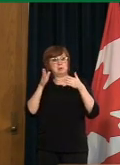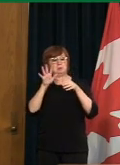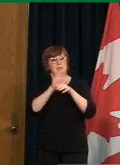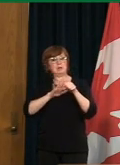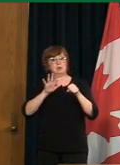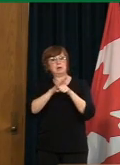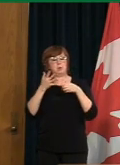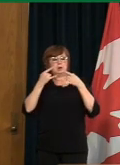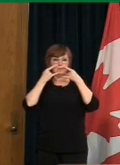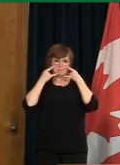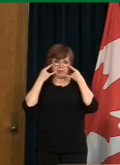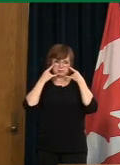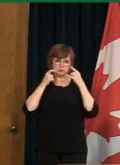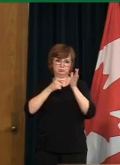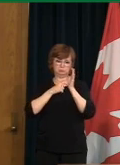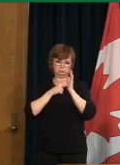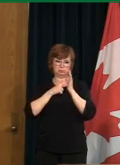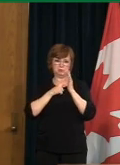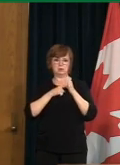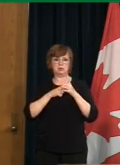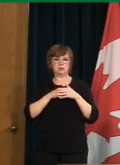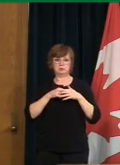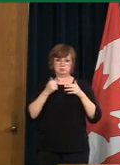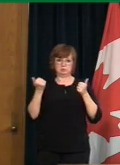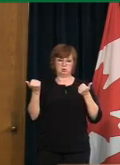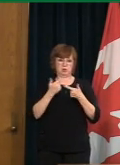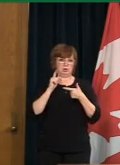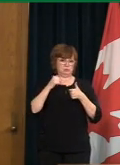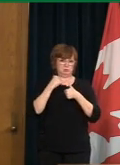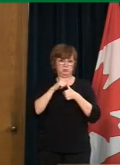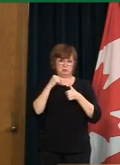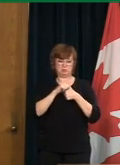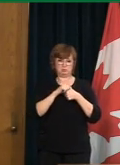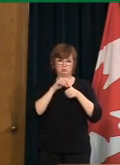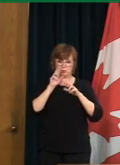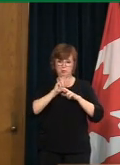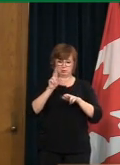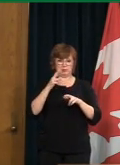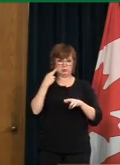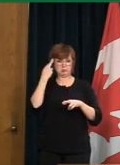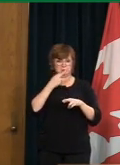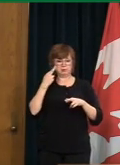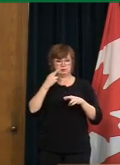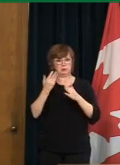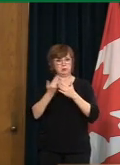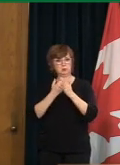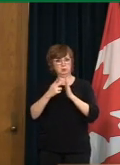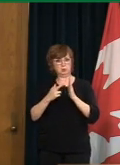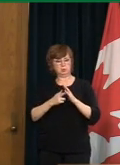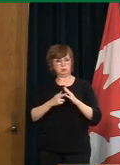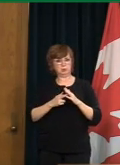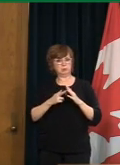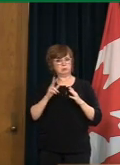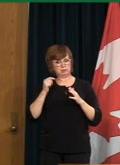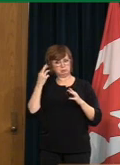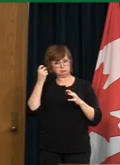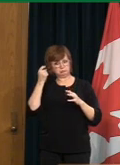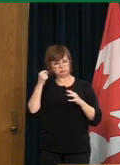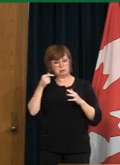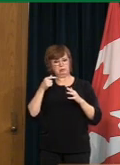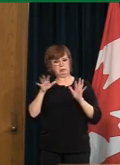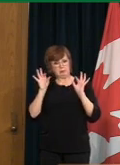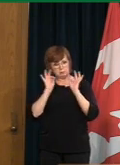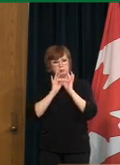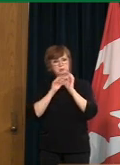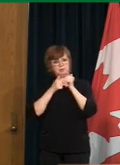places. We all need to understand and respect the reason for these new regulations and comply with them